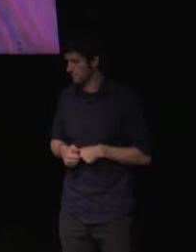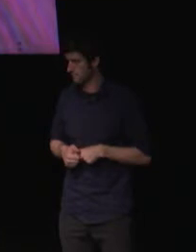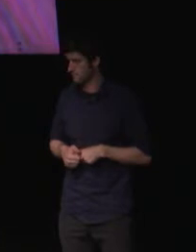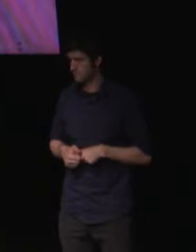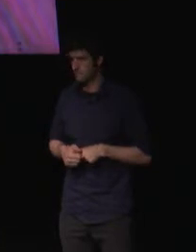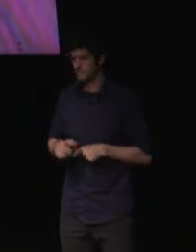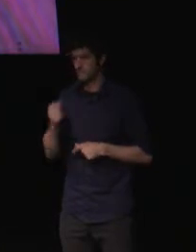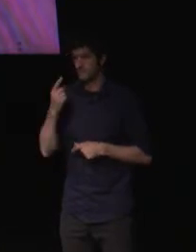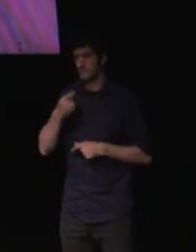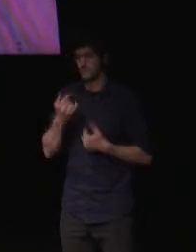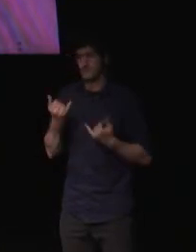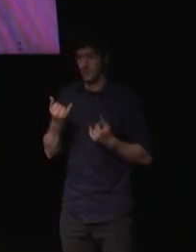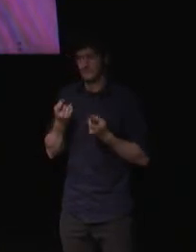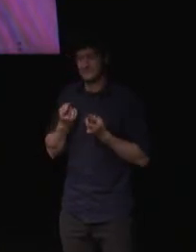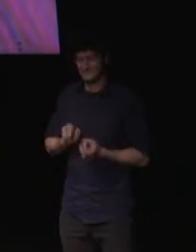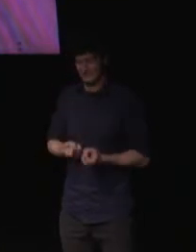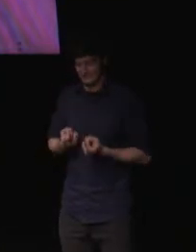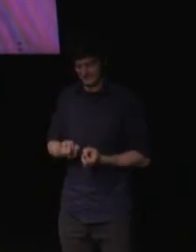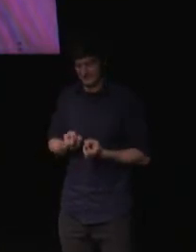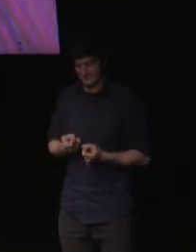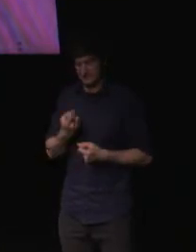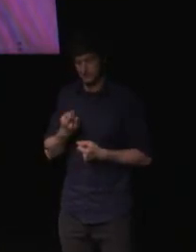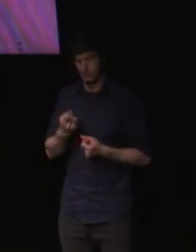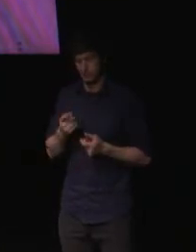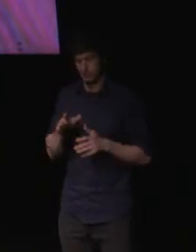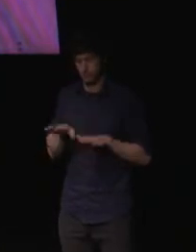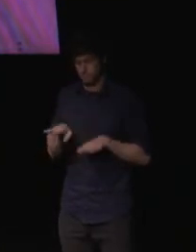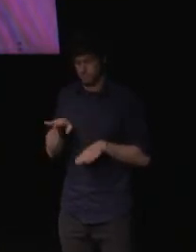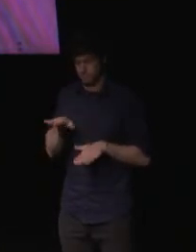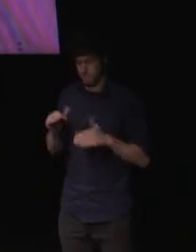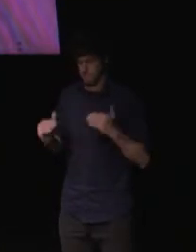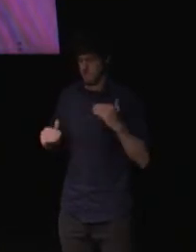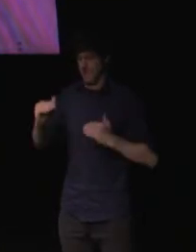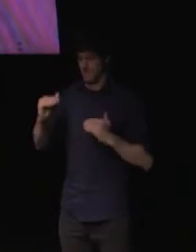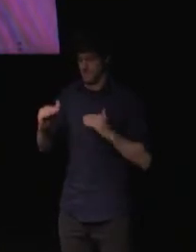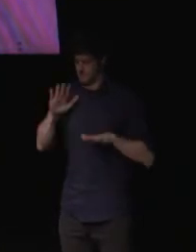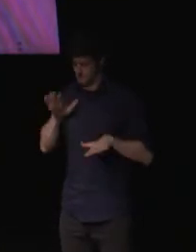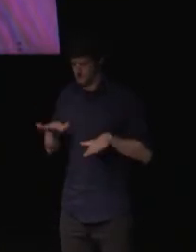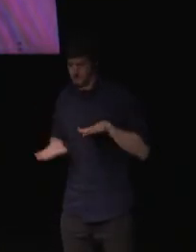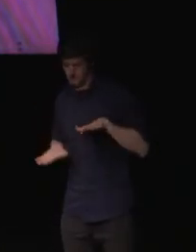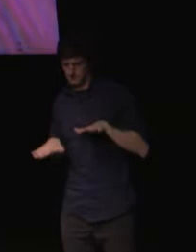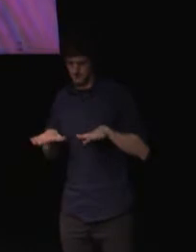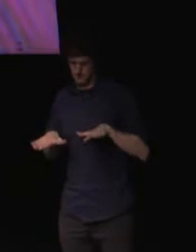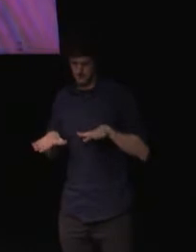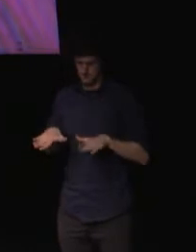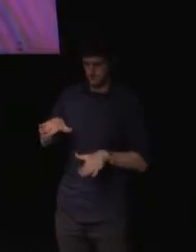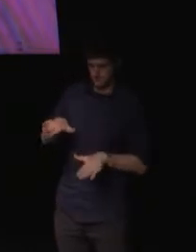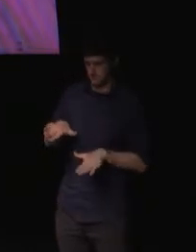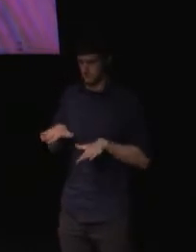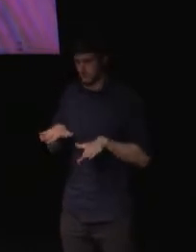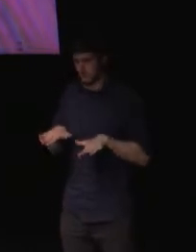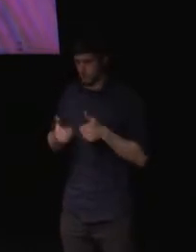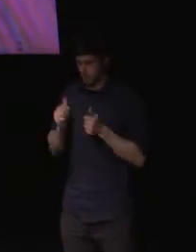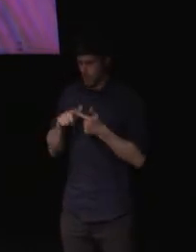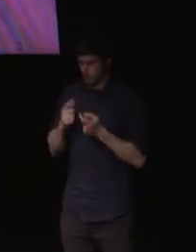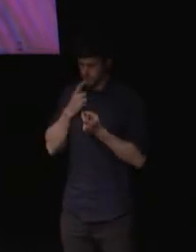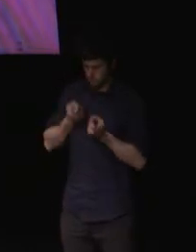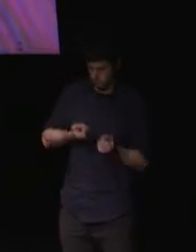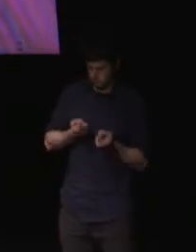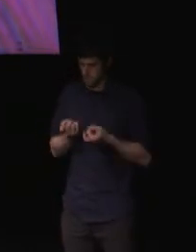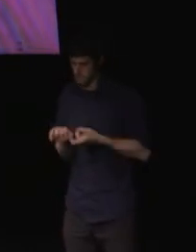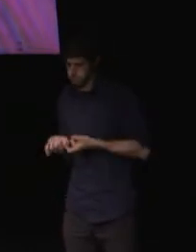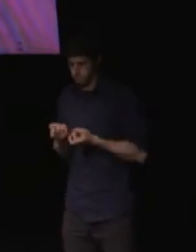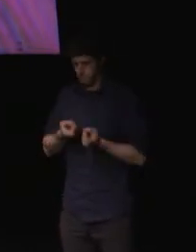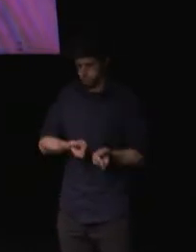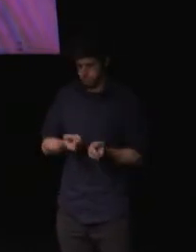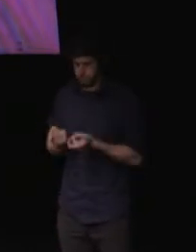slalom skiing, and you're going to see by adjusting his balance, he's going to try to get through the different slalom gates